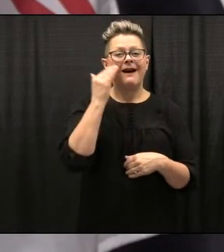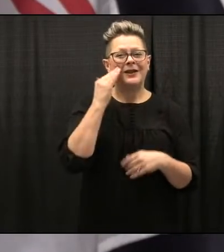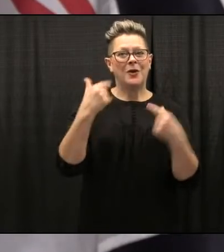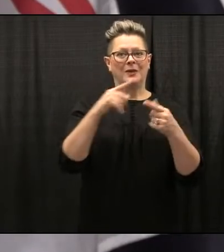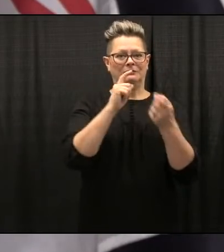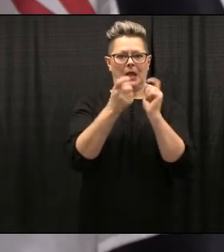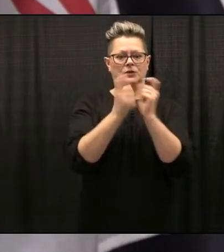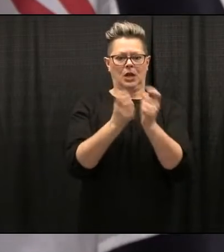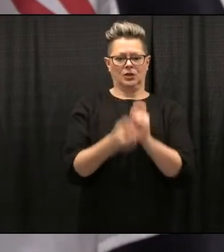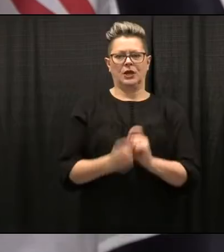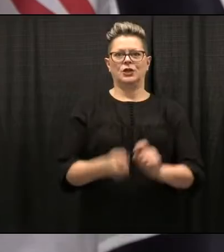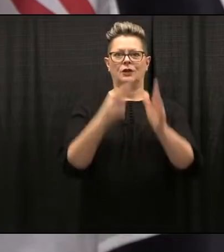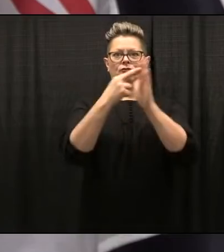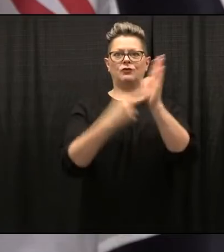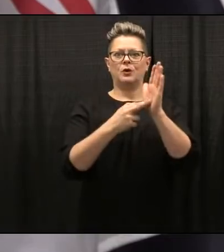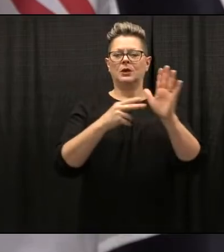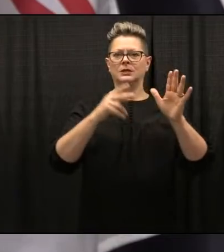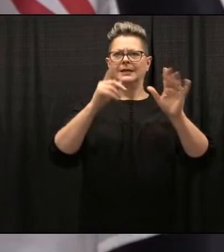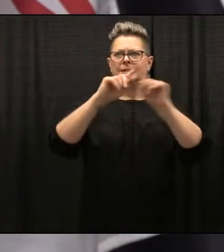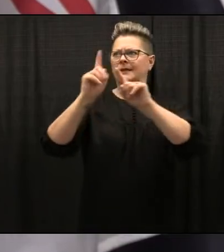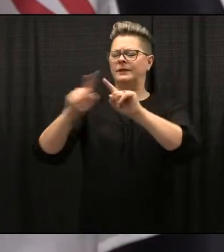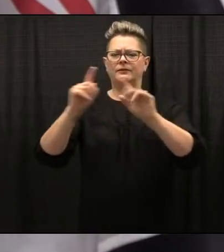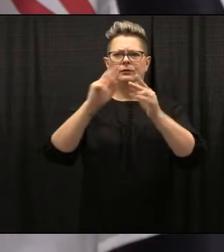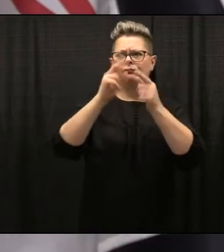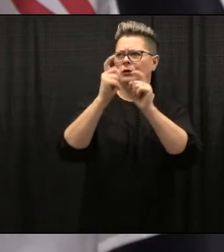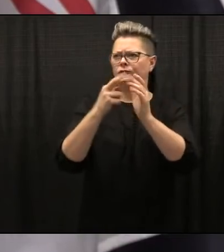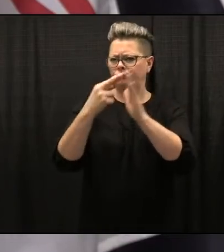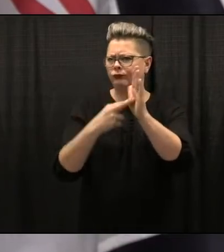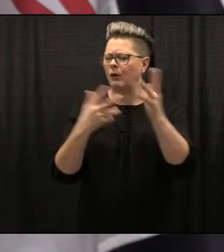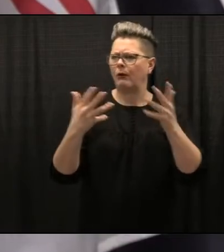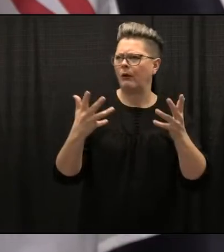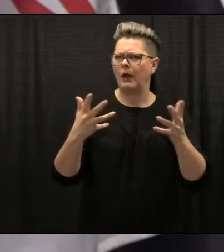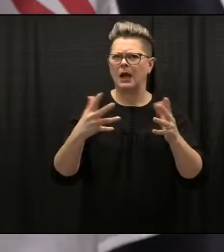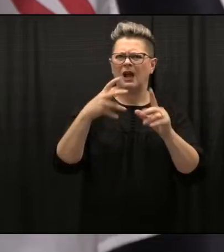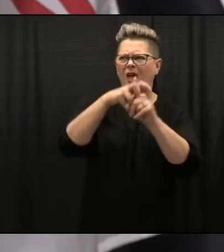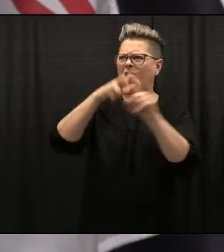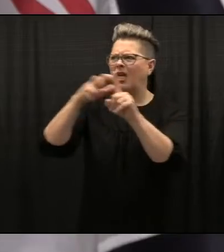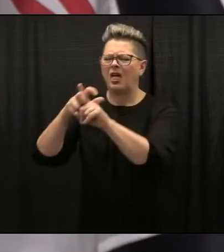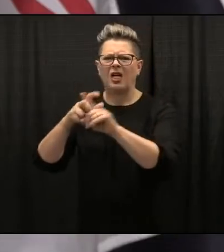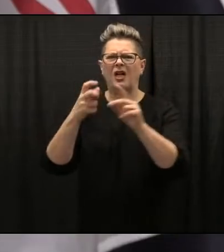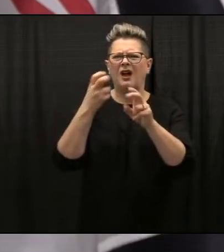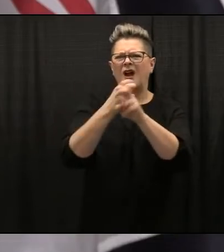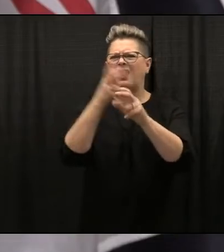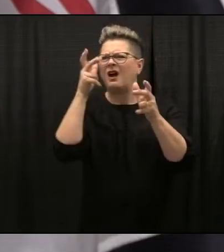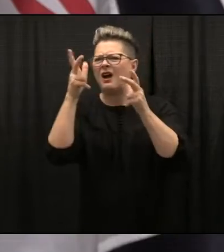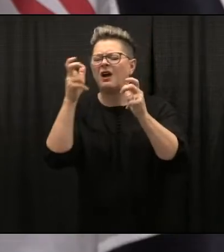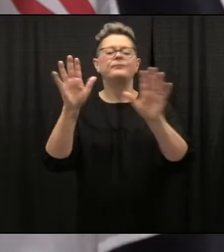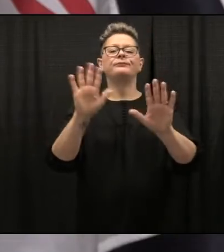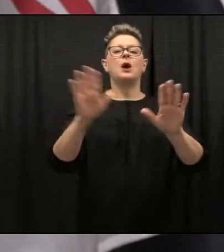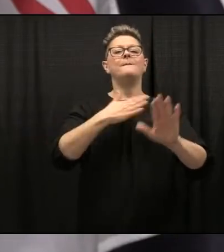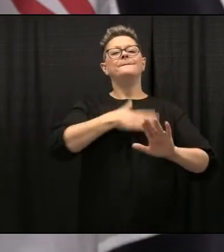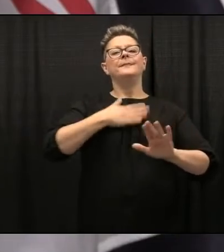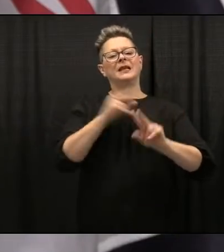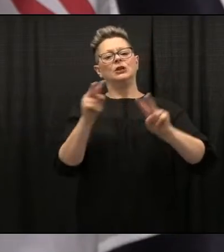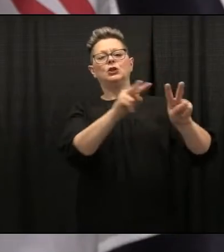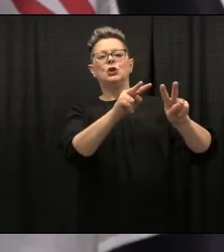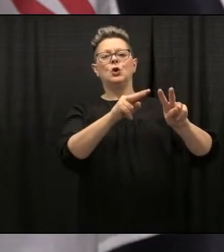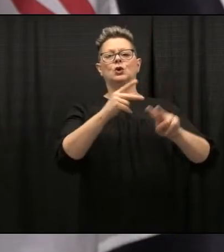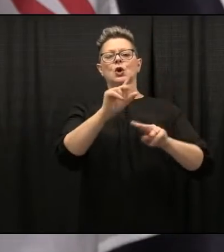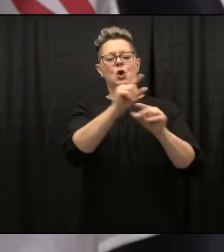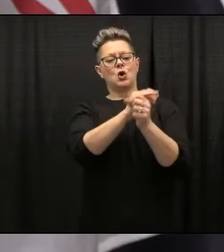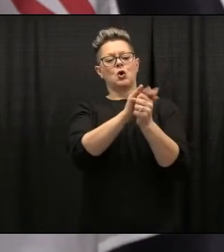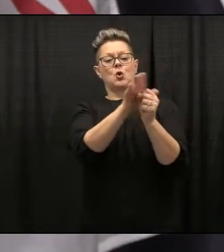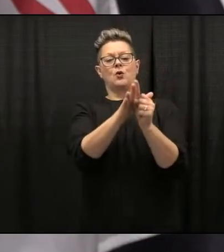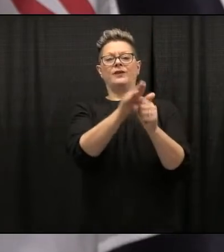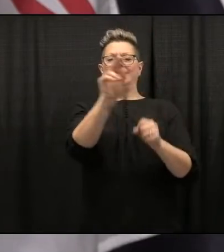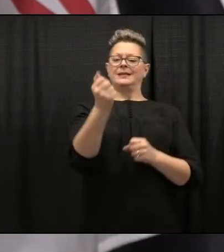make changes to restrictions, and it's difficult to catch everything. So if you're looking for this information, please visit the provincial government's